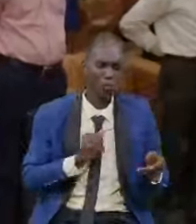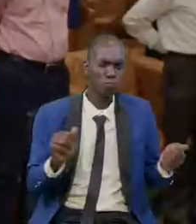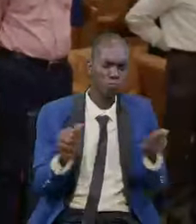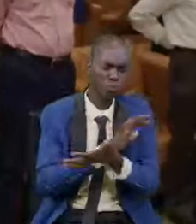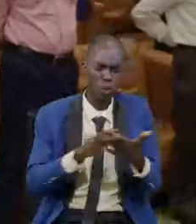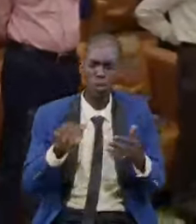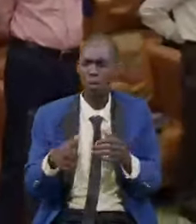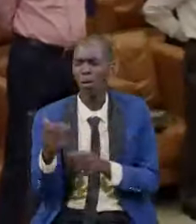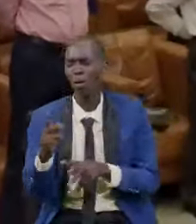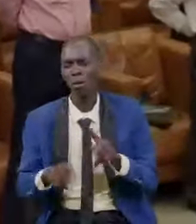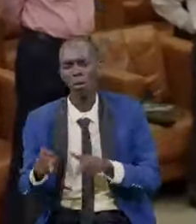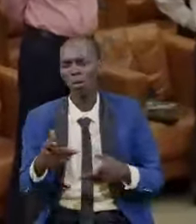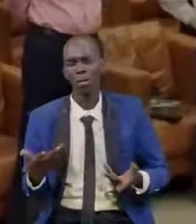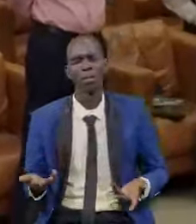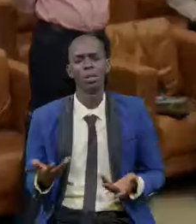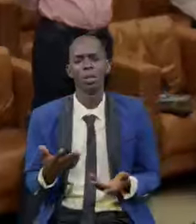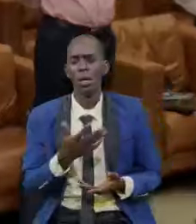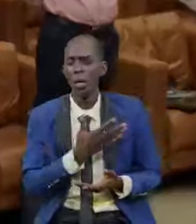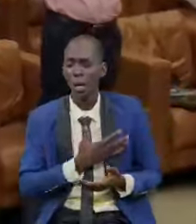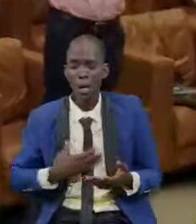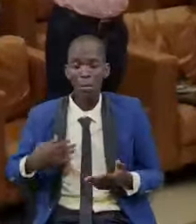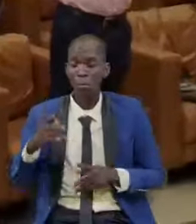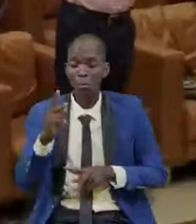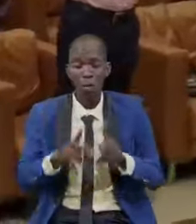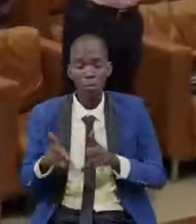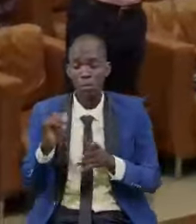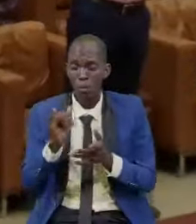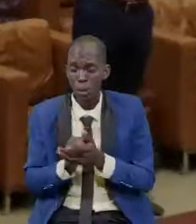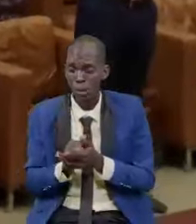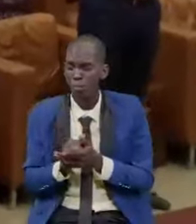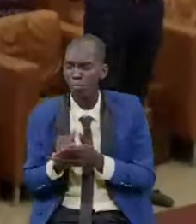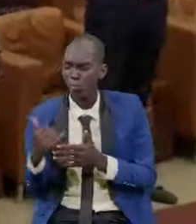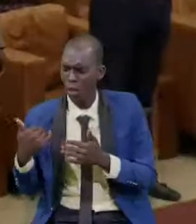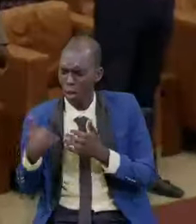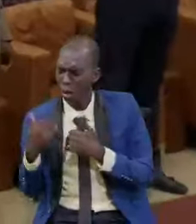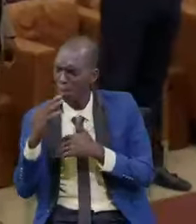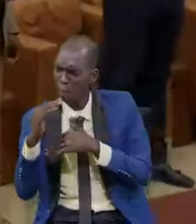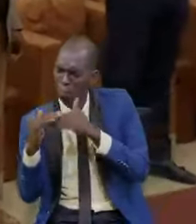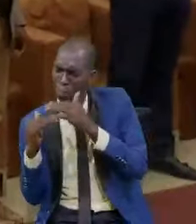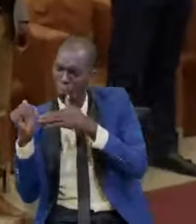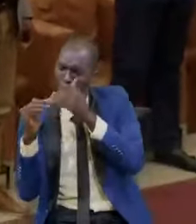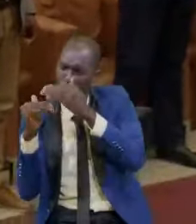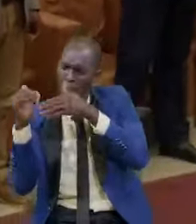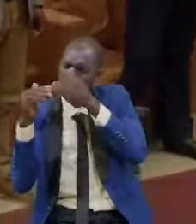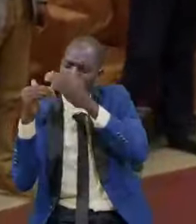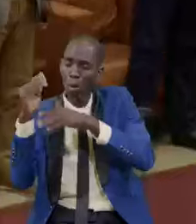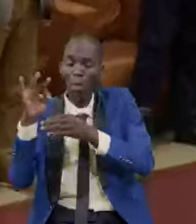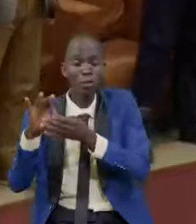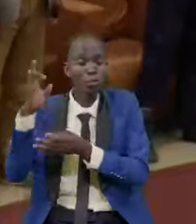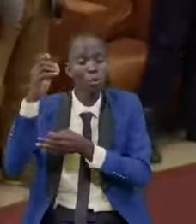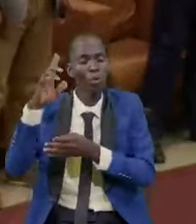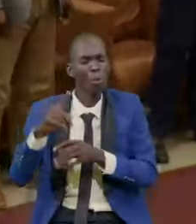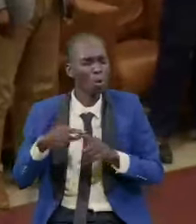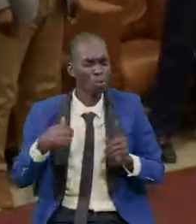people that had been built up by the Spirit of God will break them